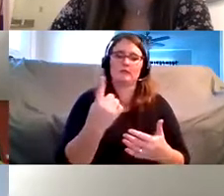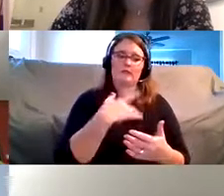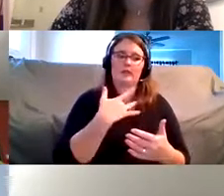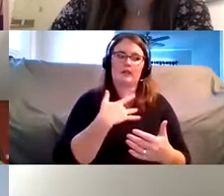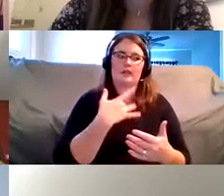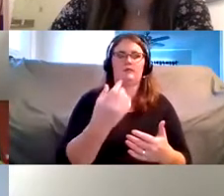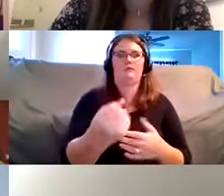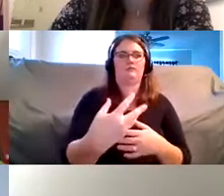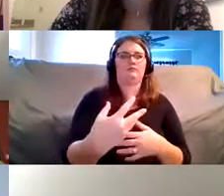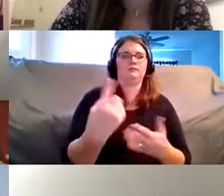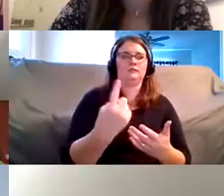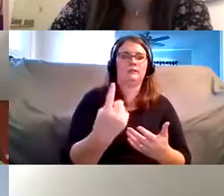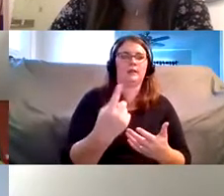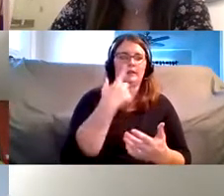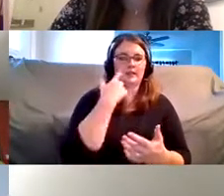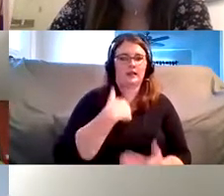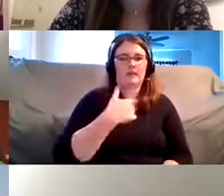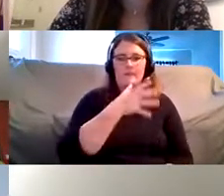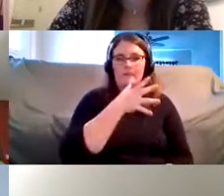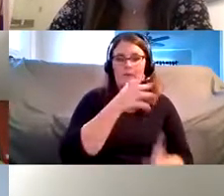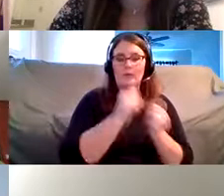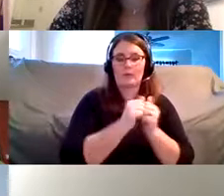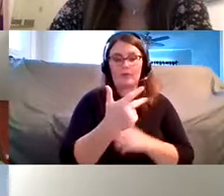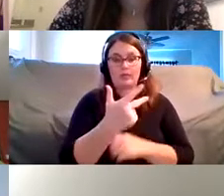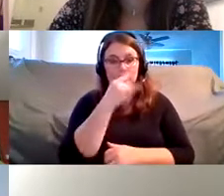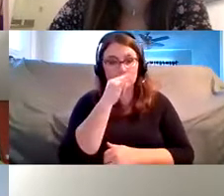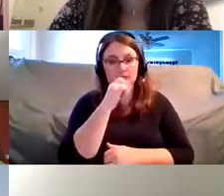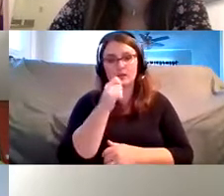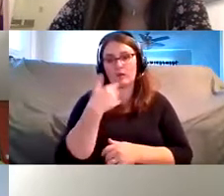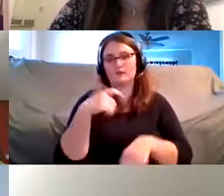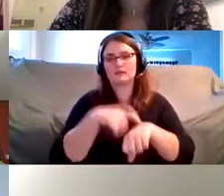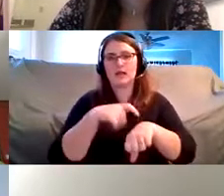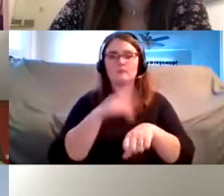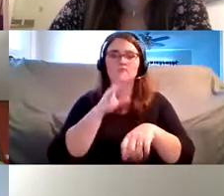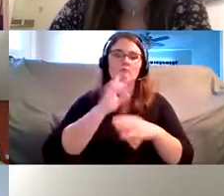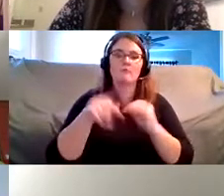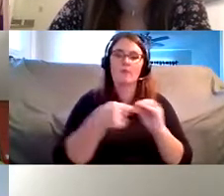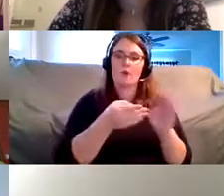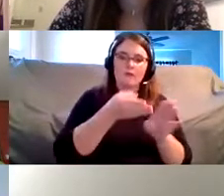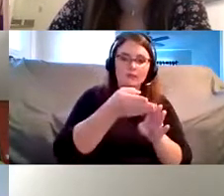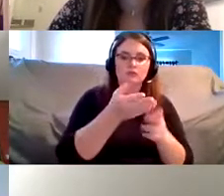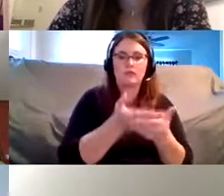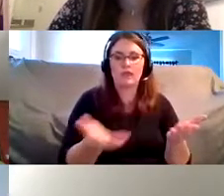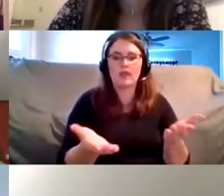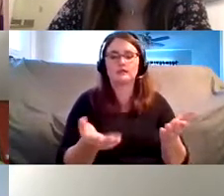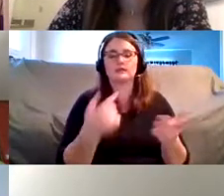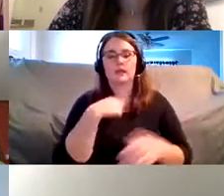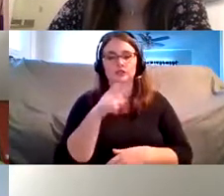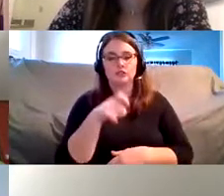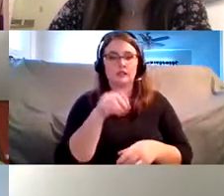feel I'm a mom of 3 kids and I don't have time to be, to talk about professional stuff and I should be in the